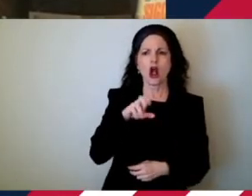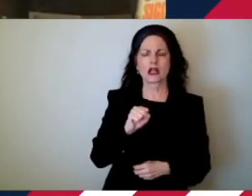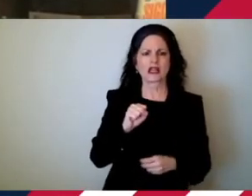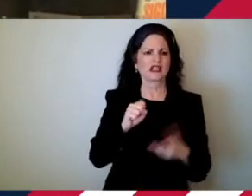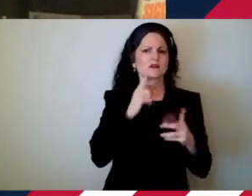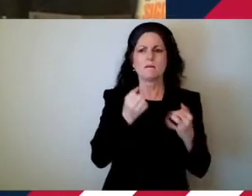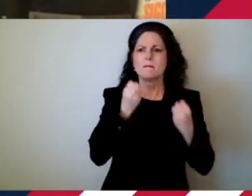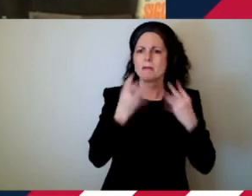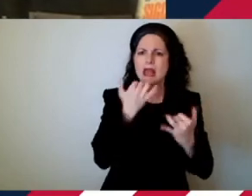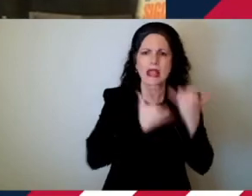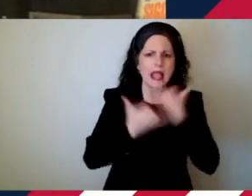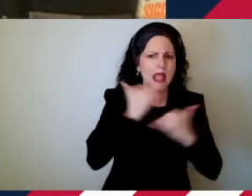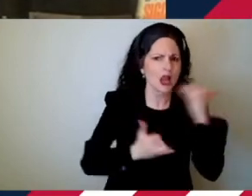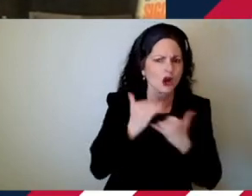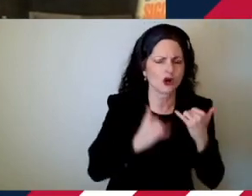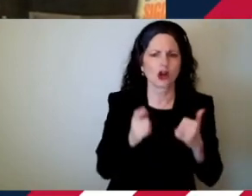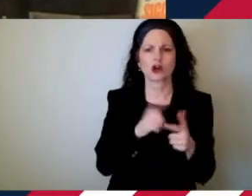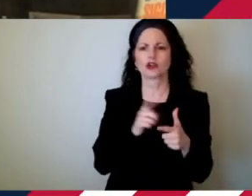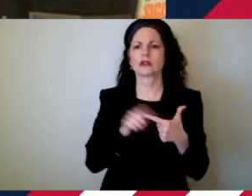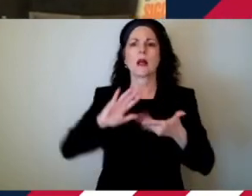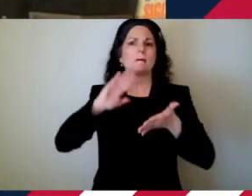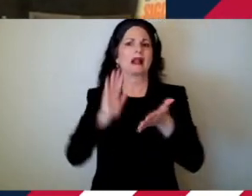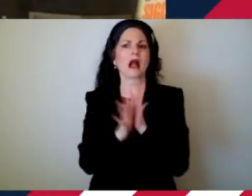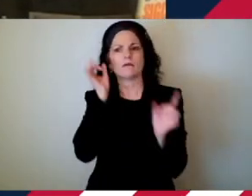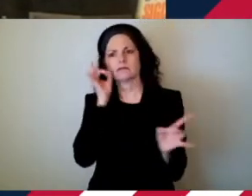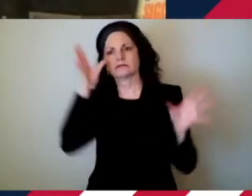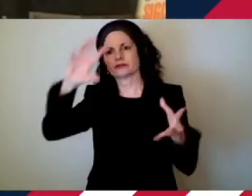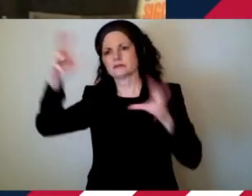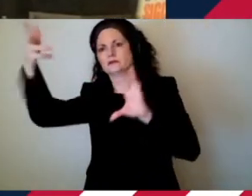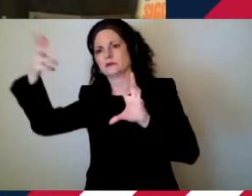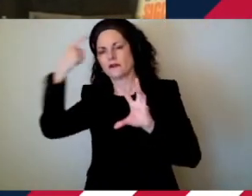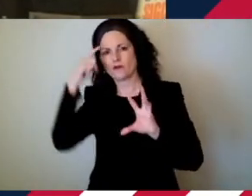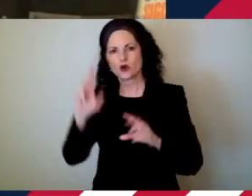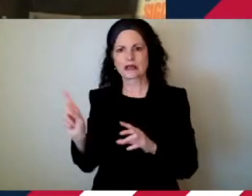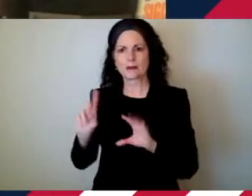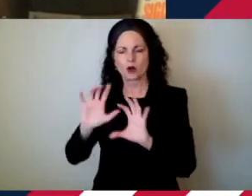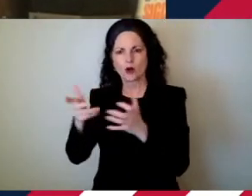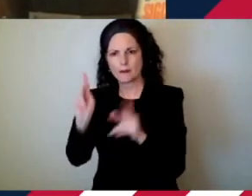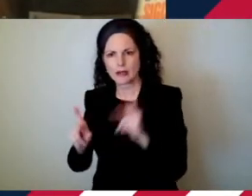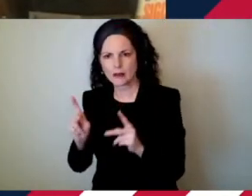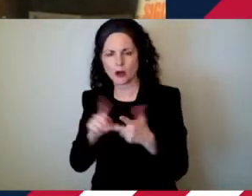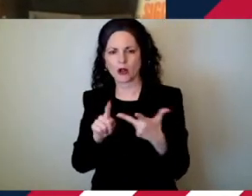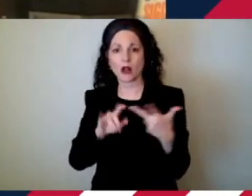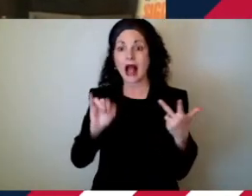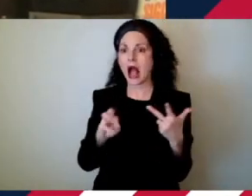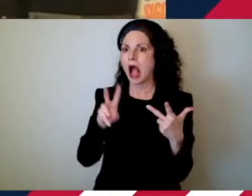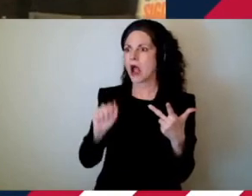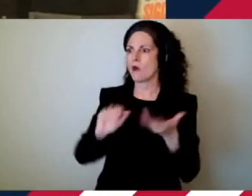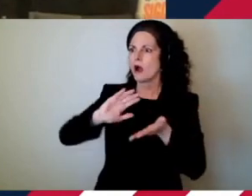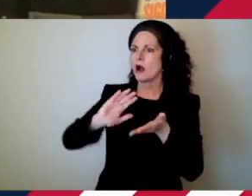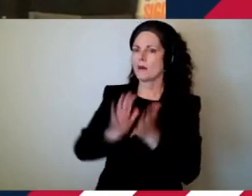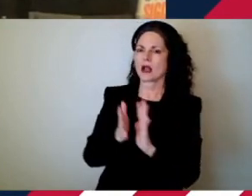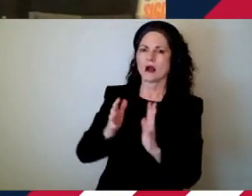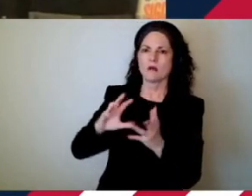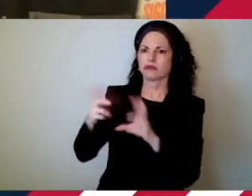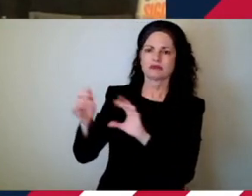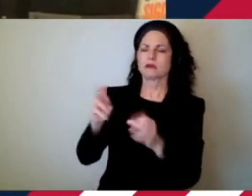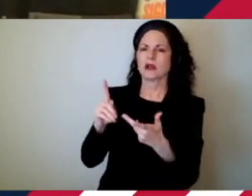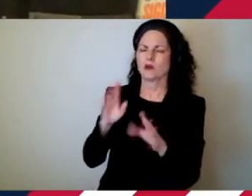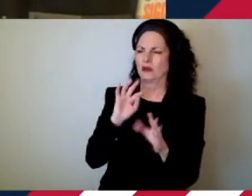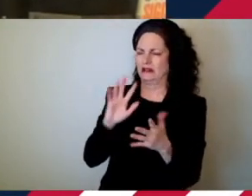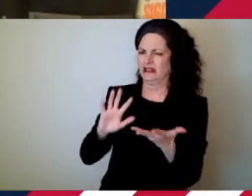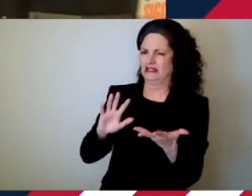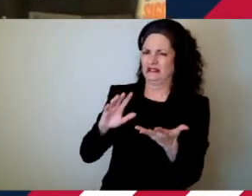became an epic fiasco for Democrats. How the Iowa caucuses fell apart and tarnished the vote. As Professor Kathleen